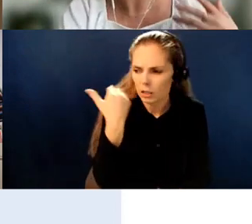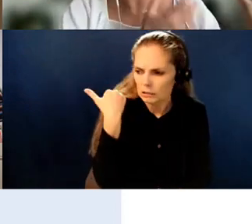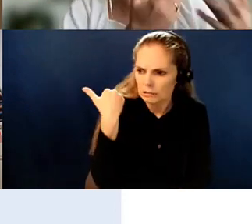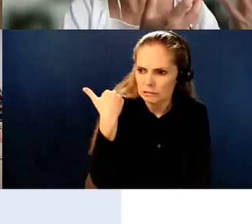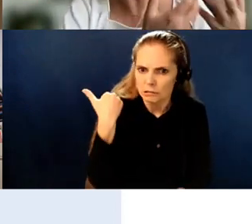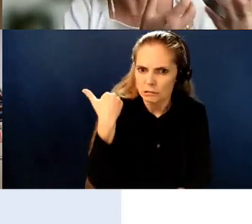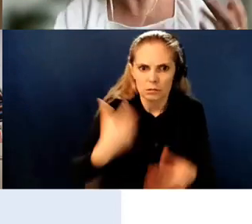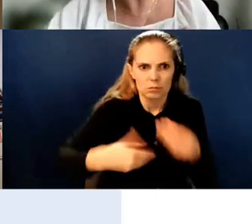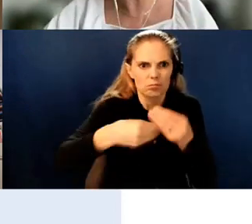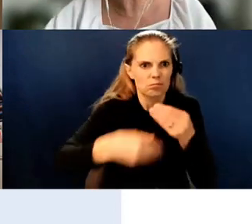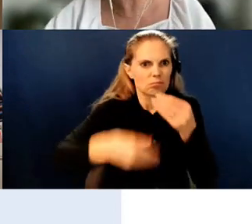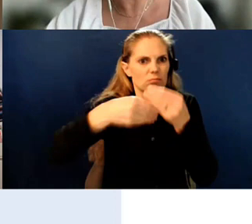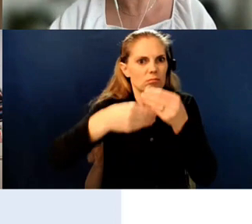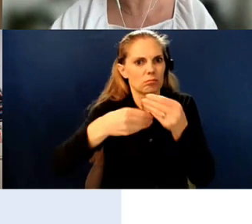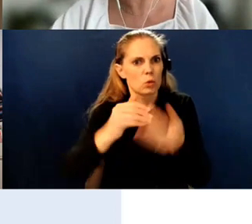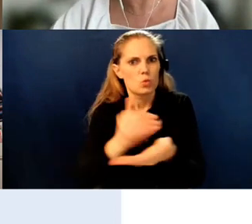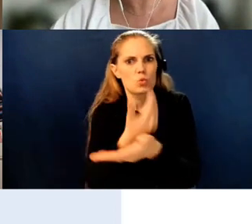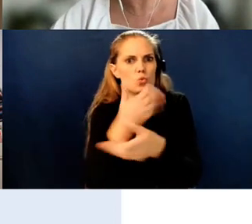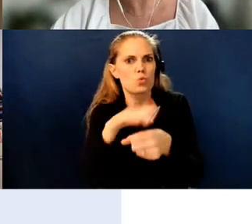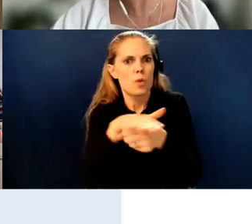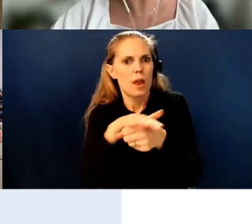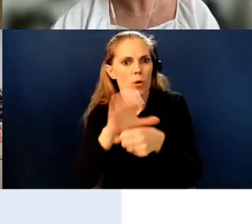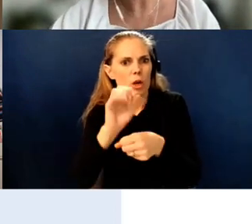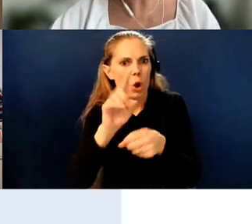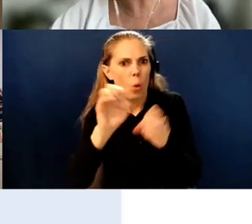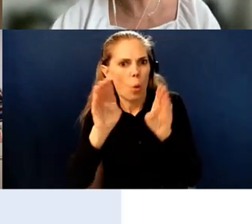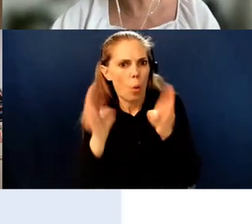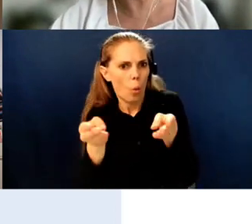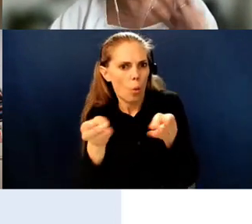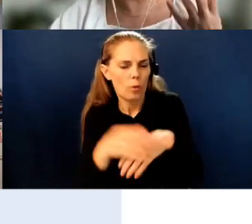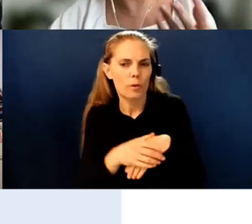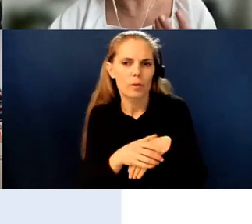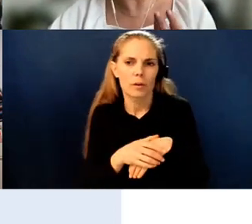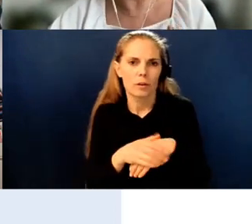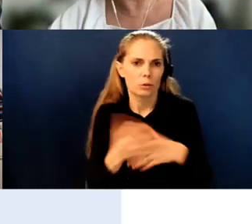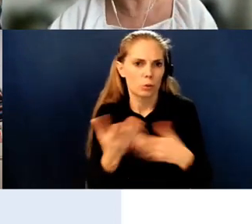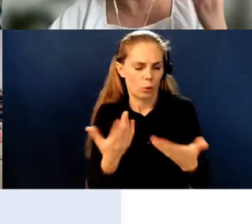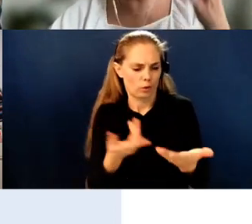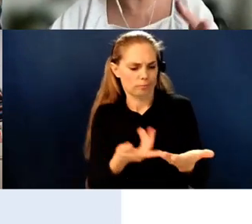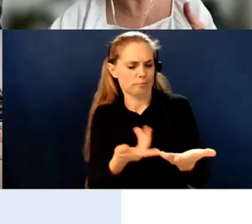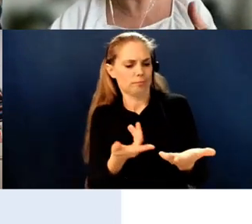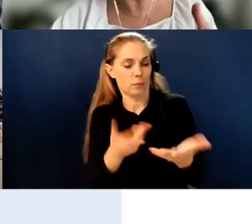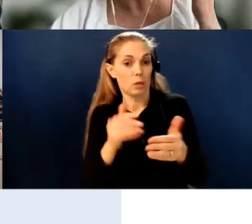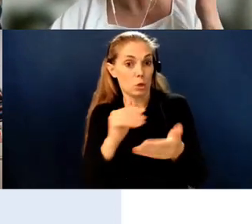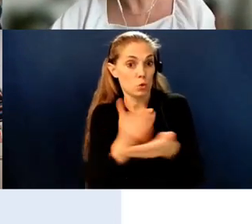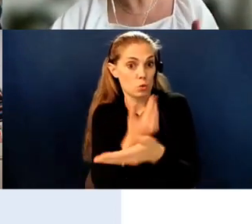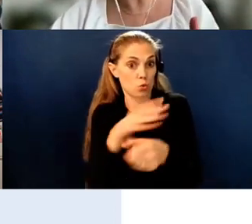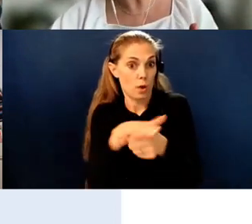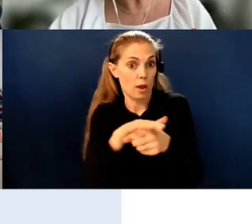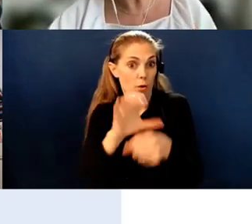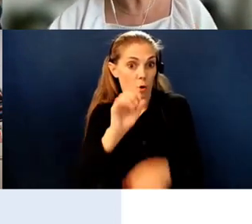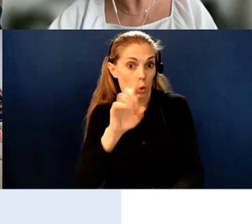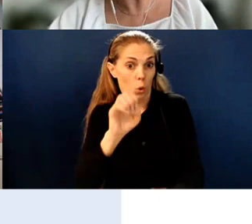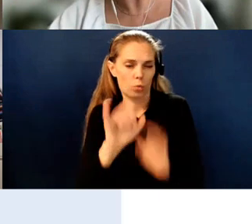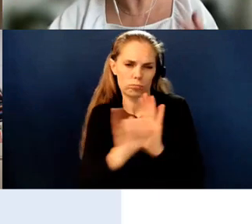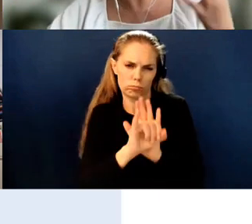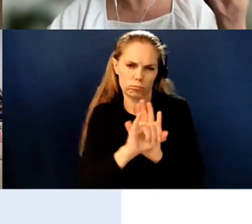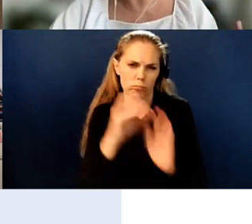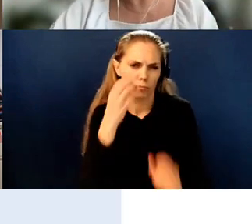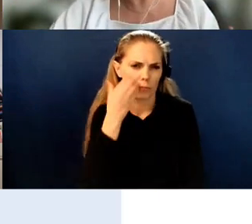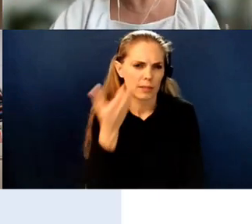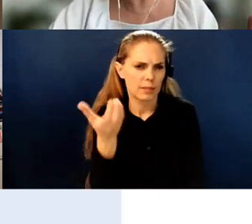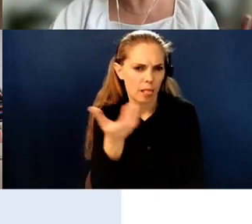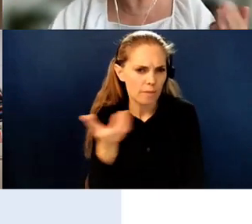numbers. So that kind of, I can figure out that maybe a mobile number, but usually it's just asking. Again, Paul, if you have another tip on that, how